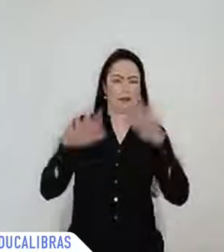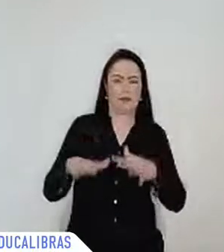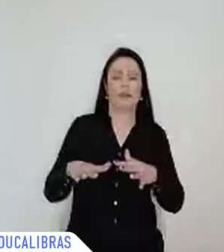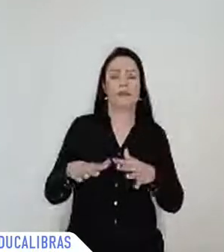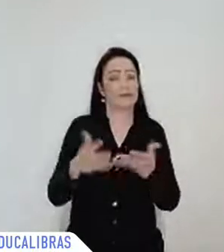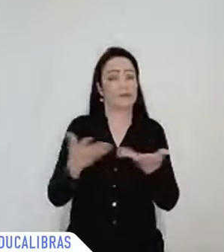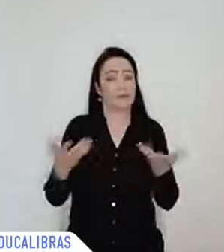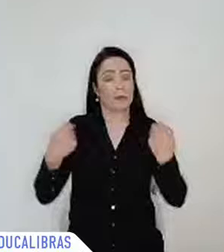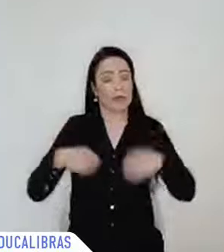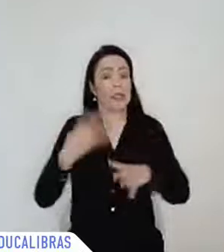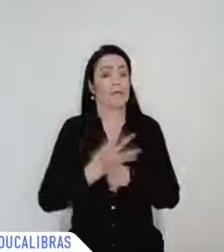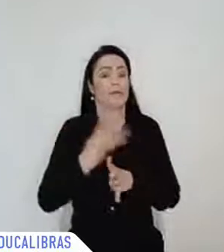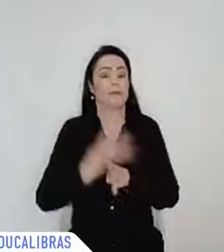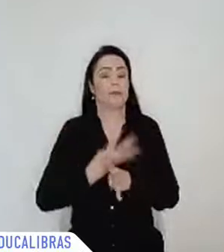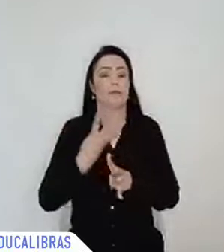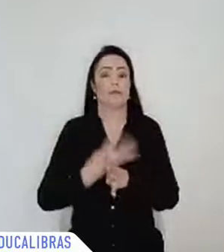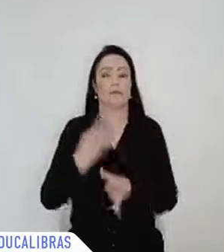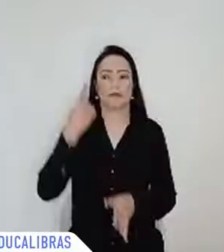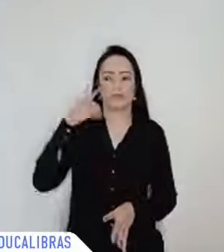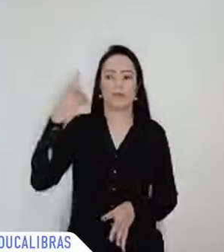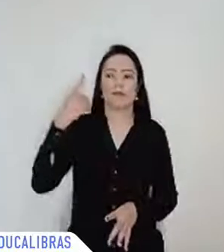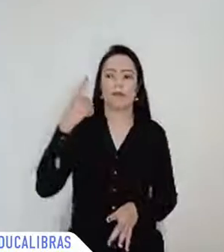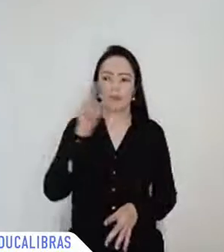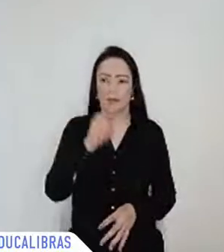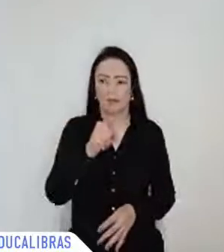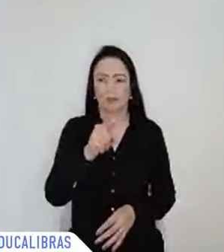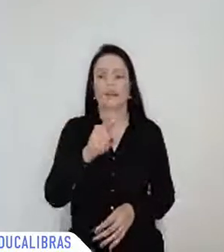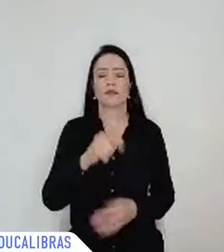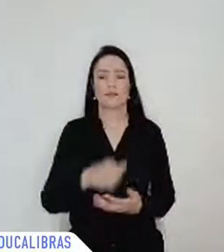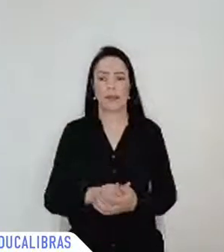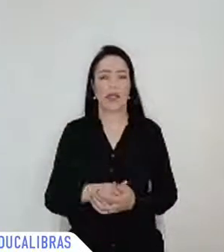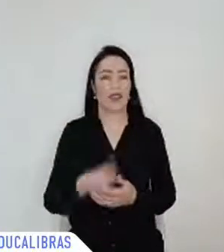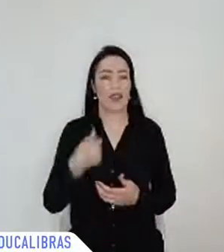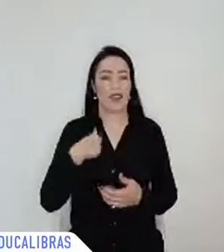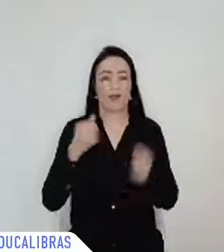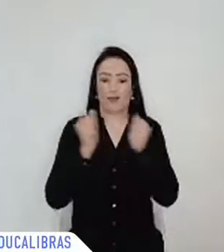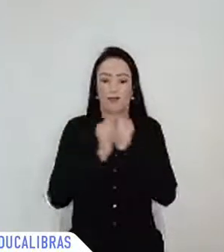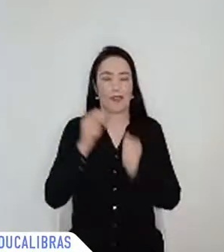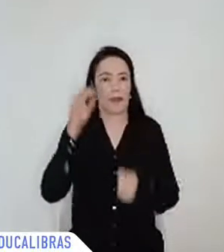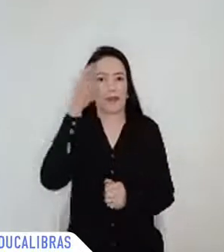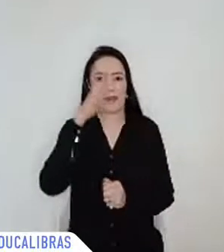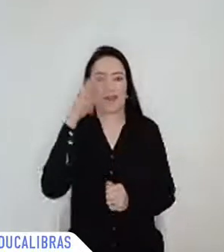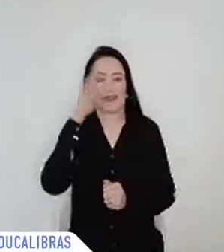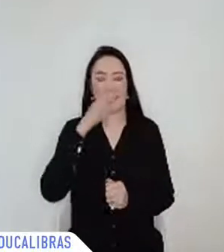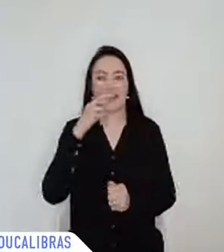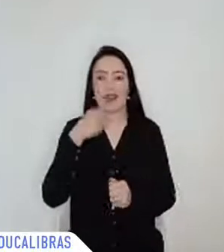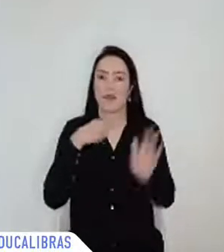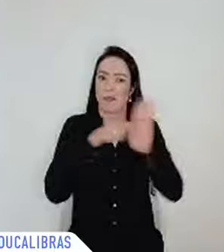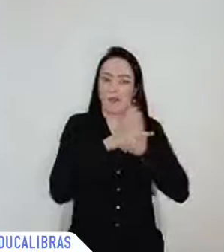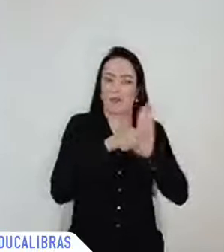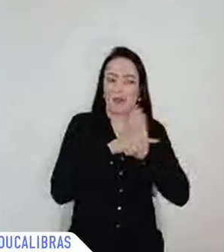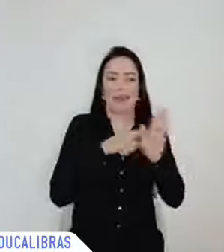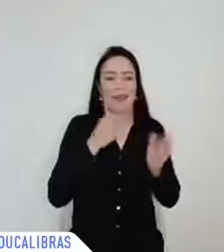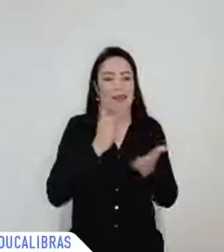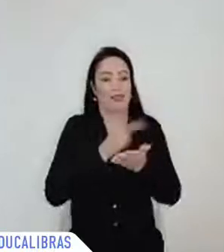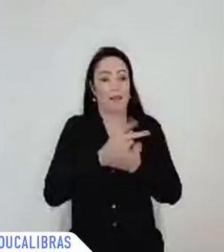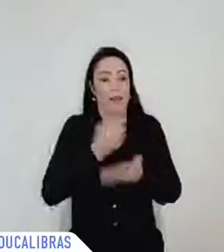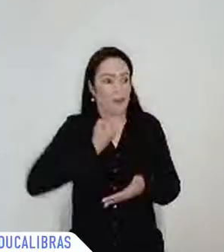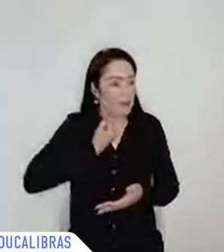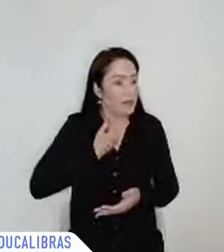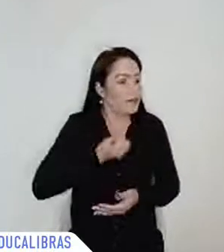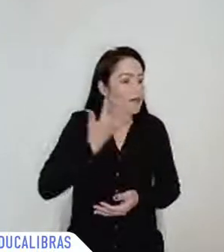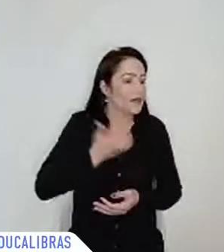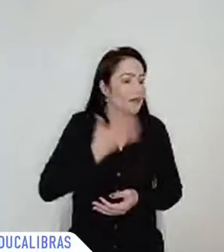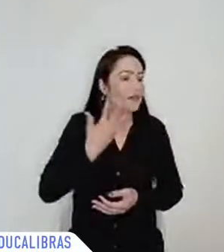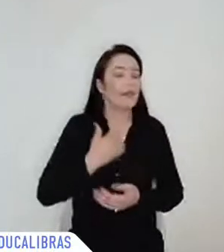catastrophic situation, but this is how we fight this. One of the things, okay, I'm always talking about monitoring, all right? I am a